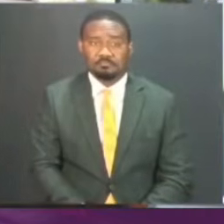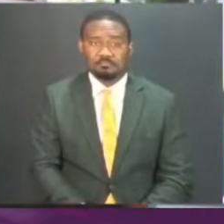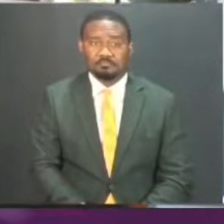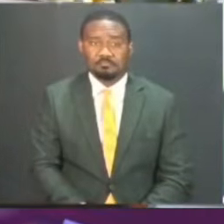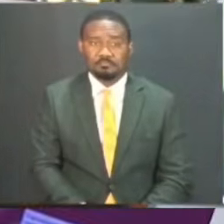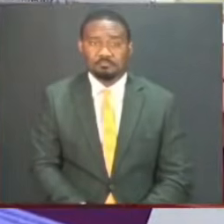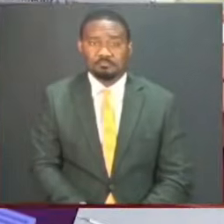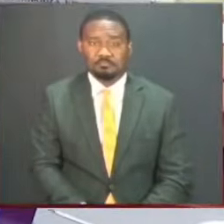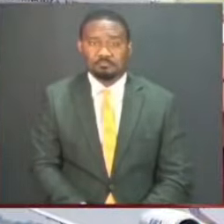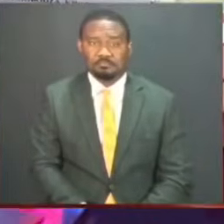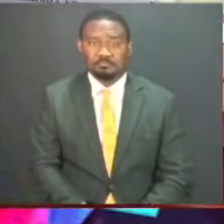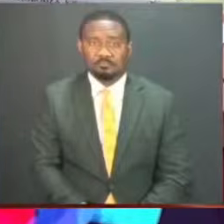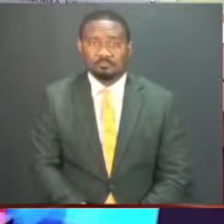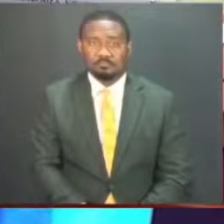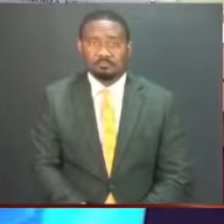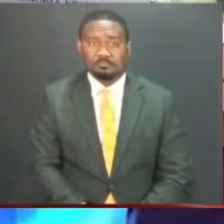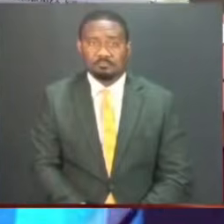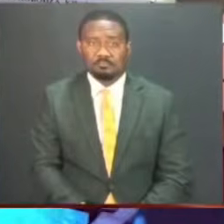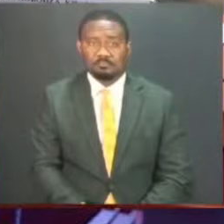Mr. Speaker,